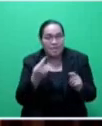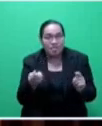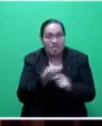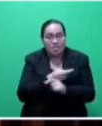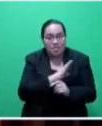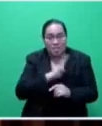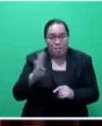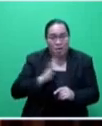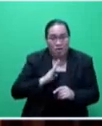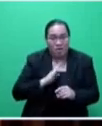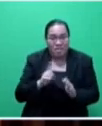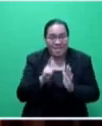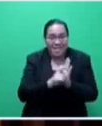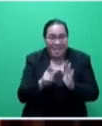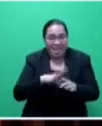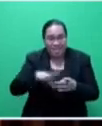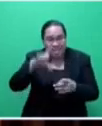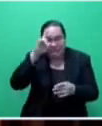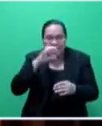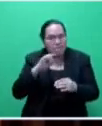Education probably is not at the top of the,